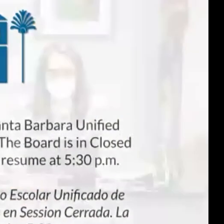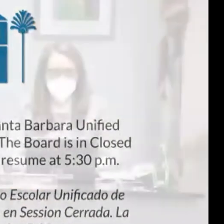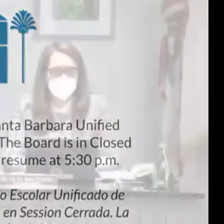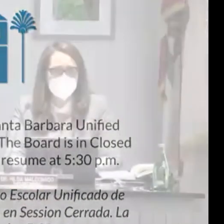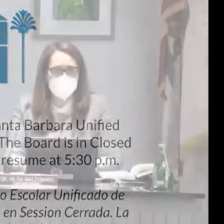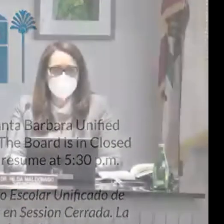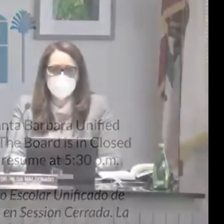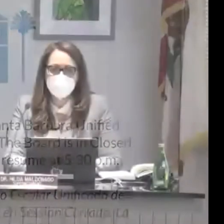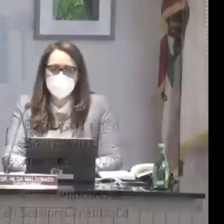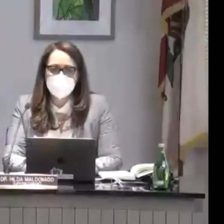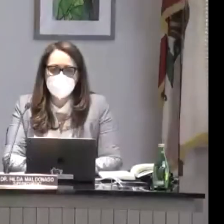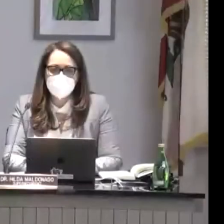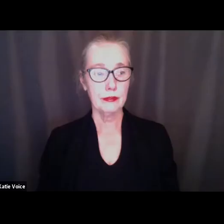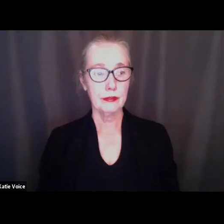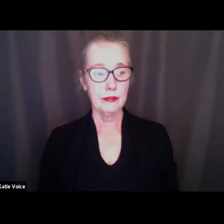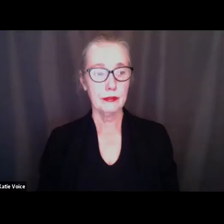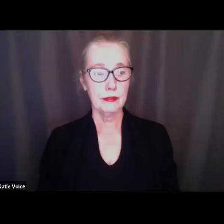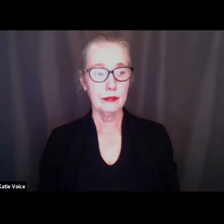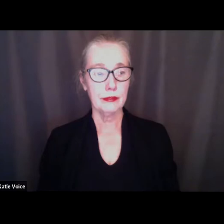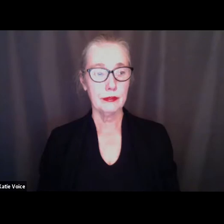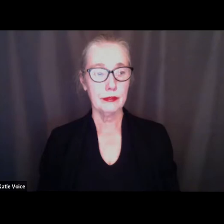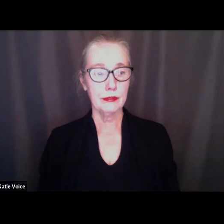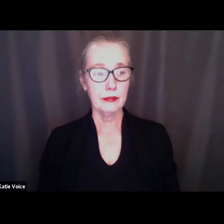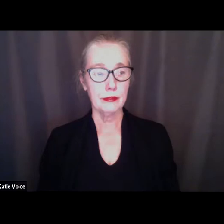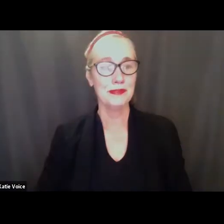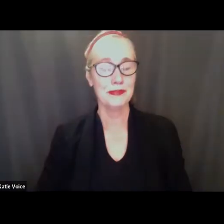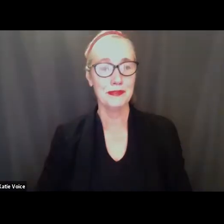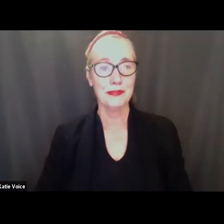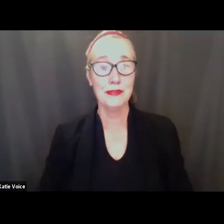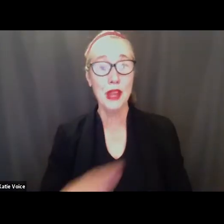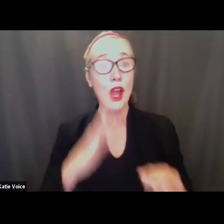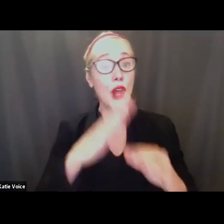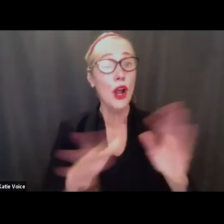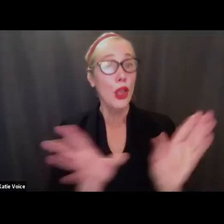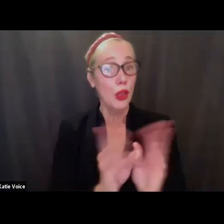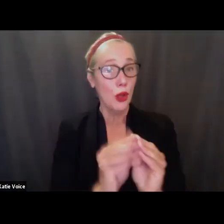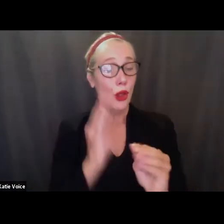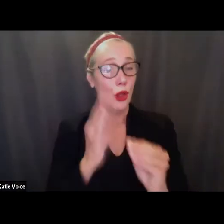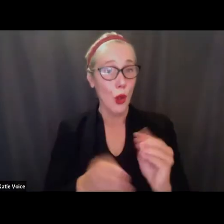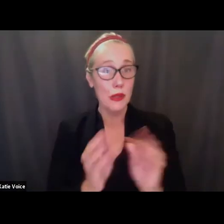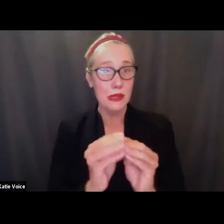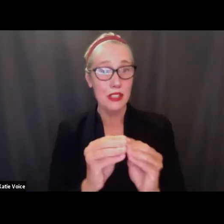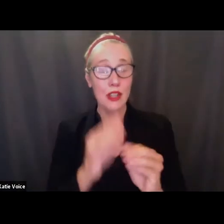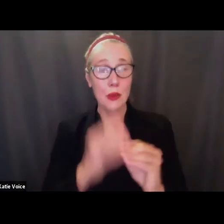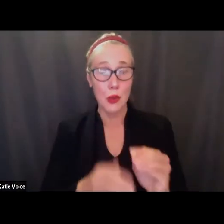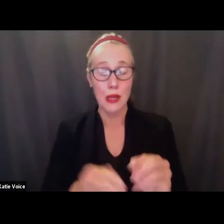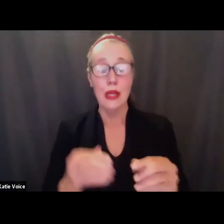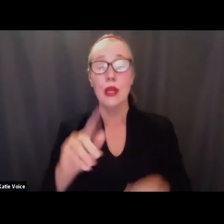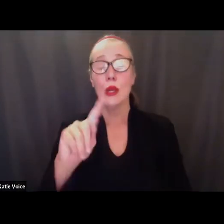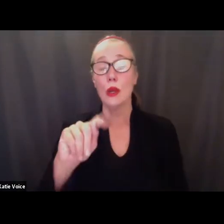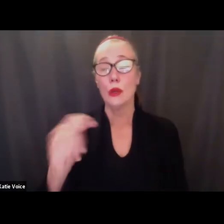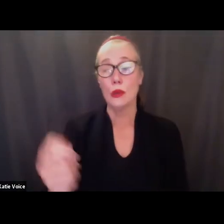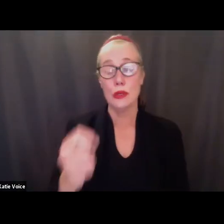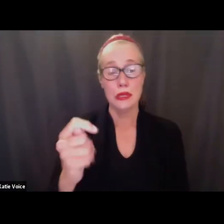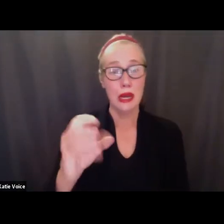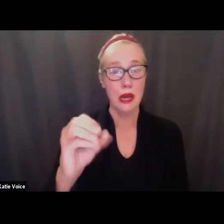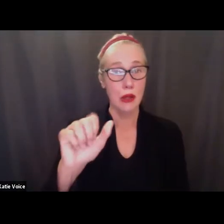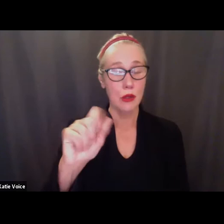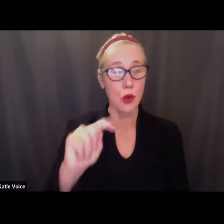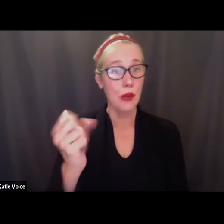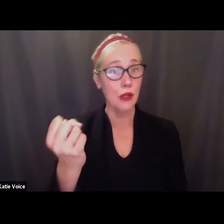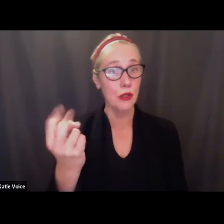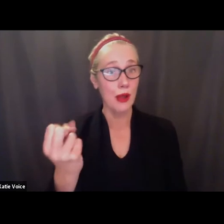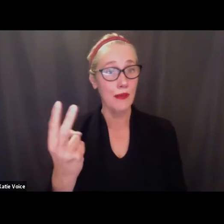report and we have concluded closed session this evening it is tuesday october 12 2021 at 5 38